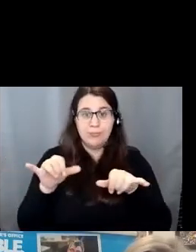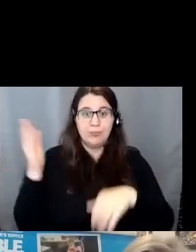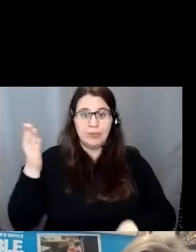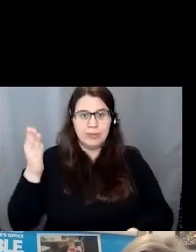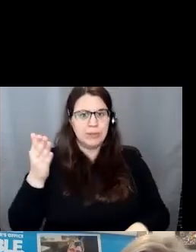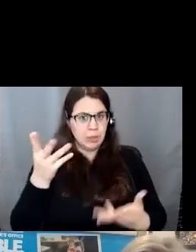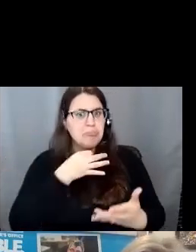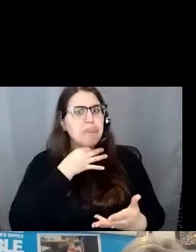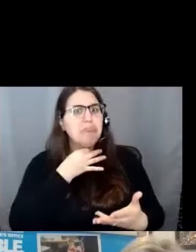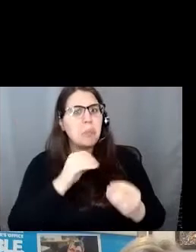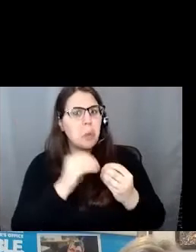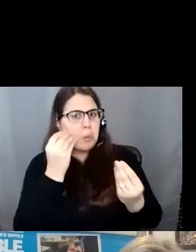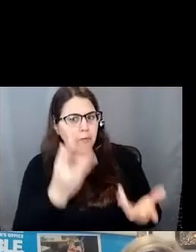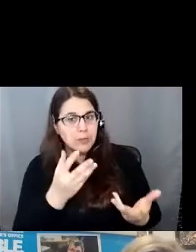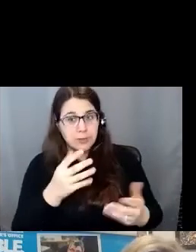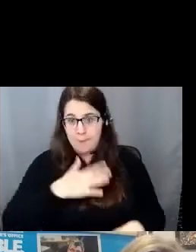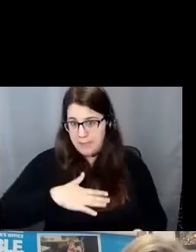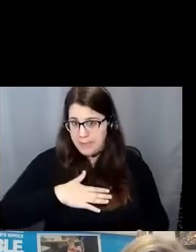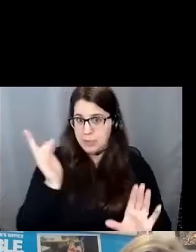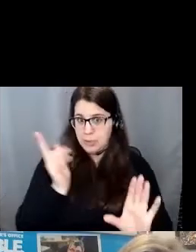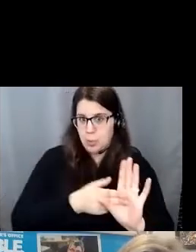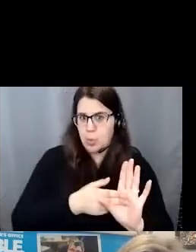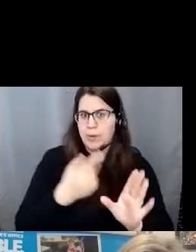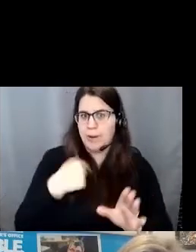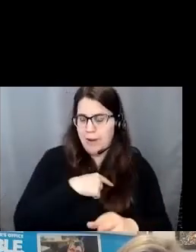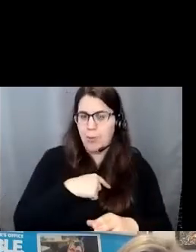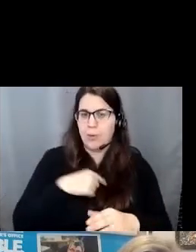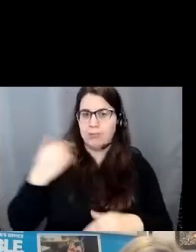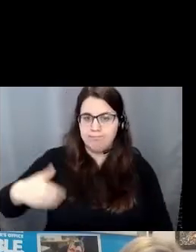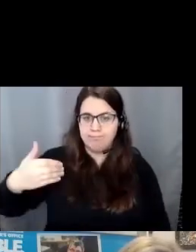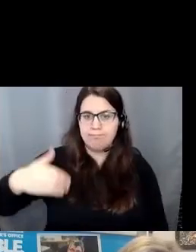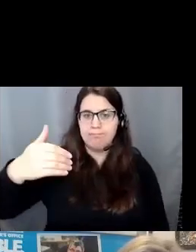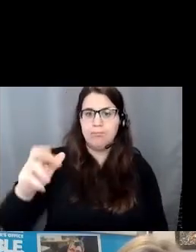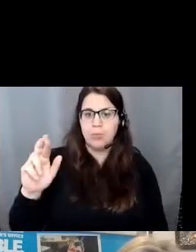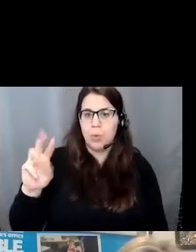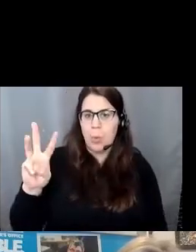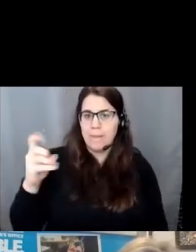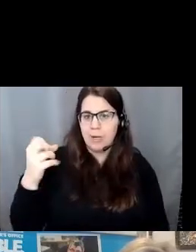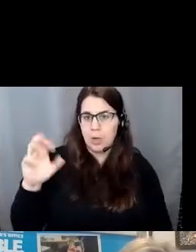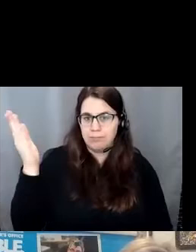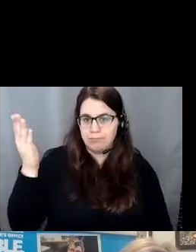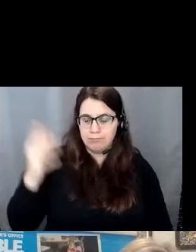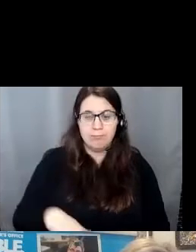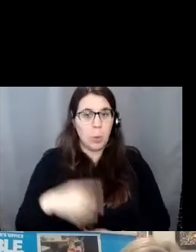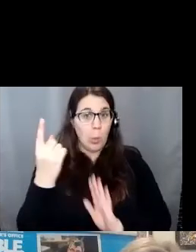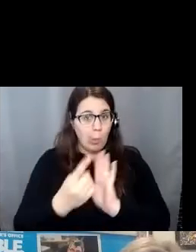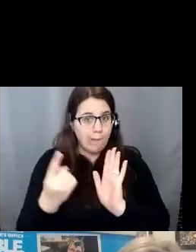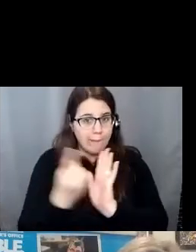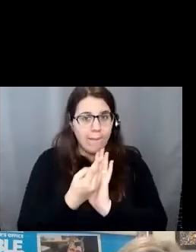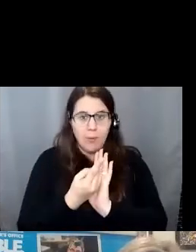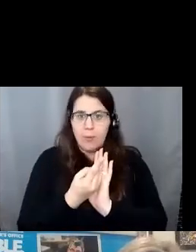I highly encourage that you attend one of our recurring webinars. They're an hour long and we cover program information in